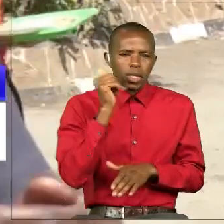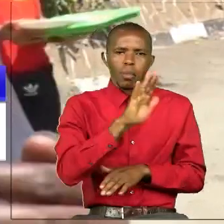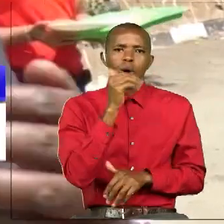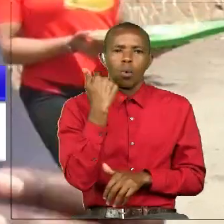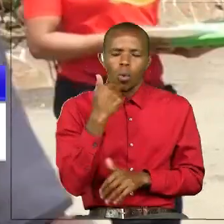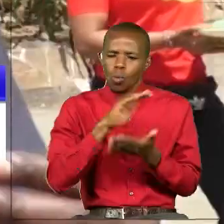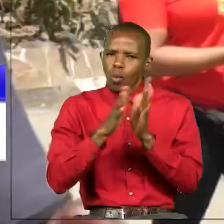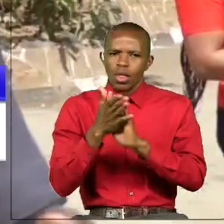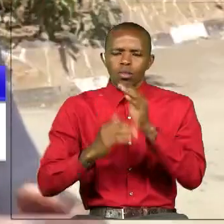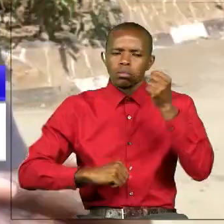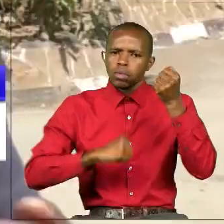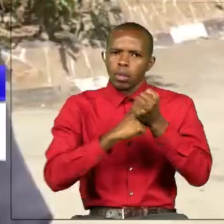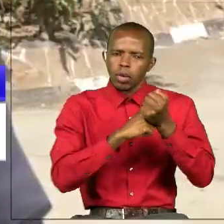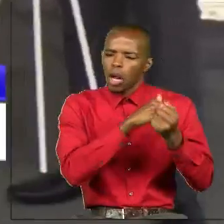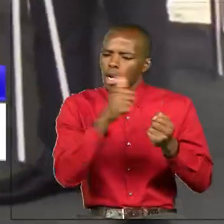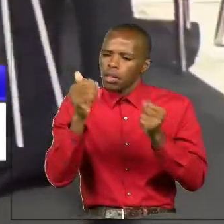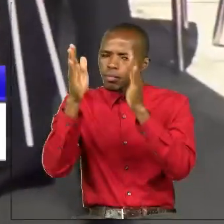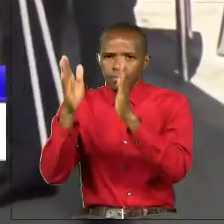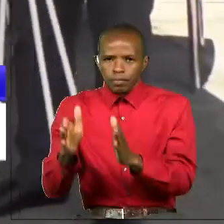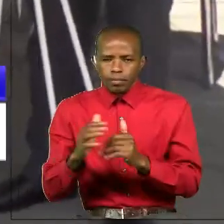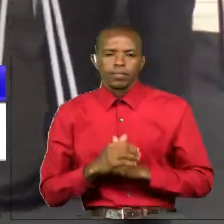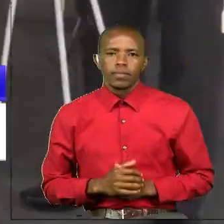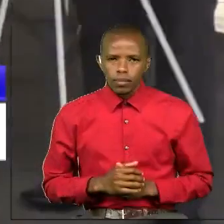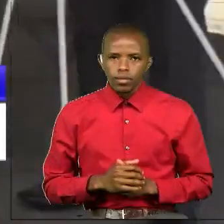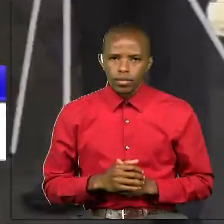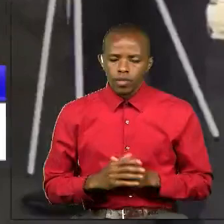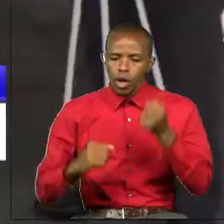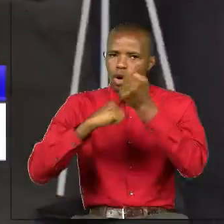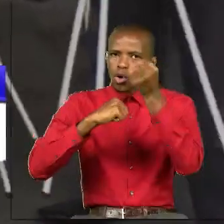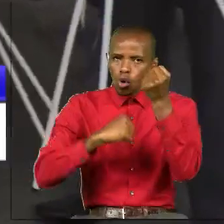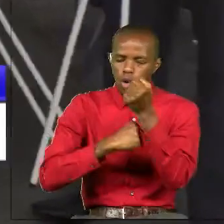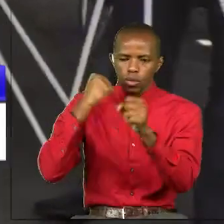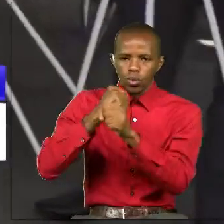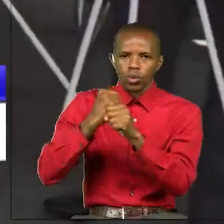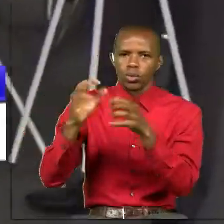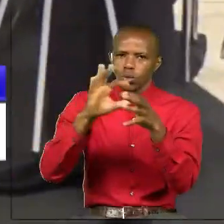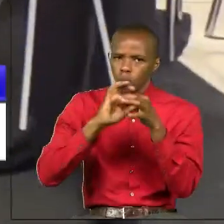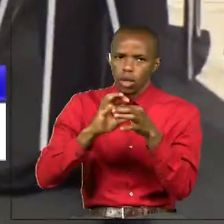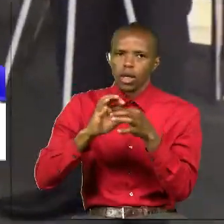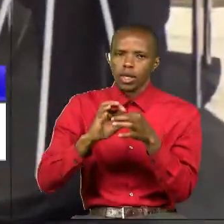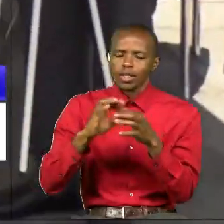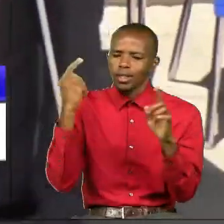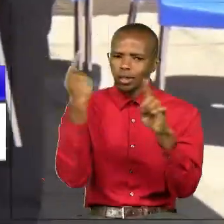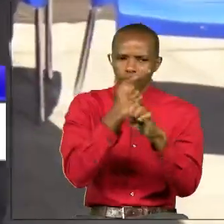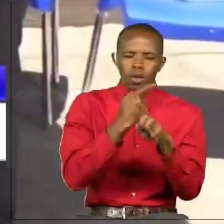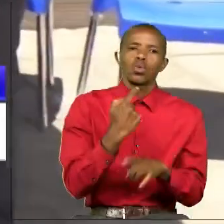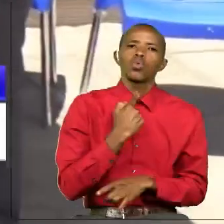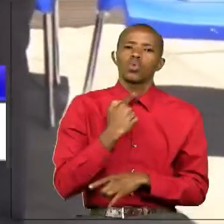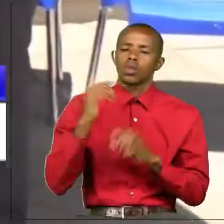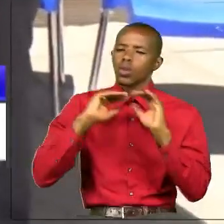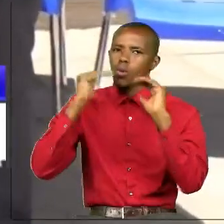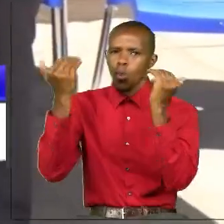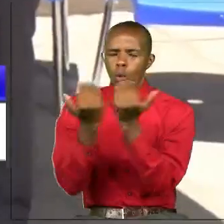being supported by a guide. Donors who are working in conjunction with different unions in the world